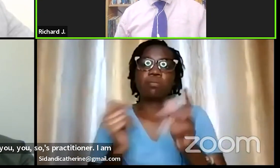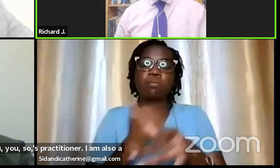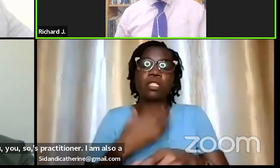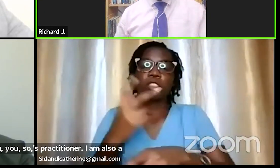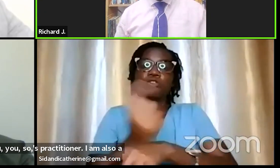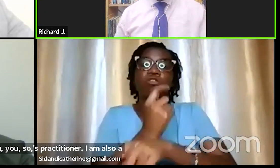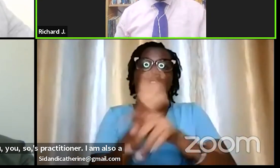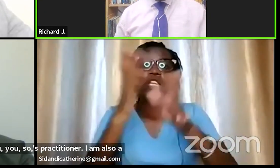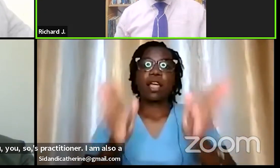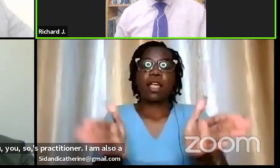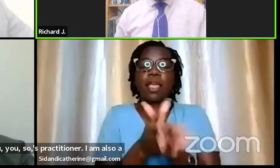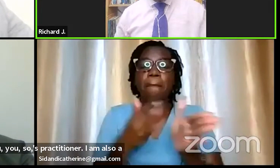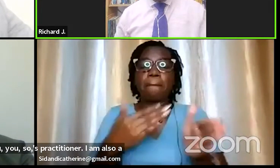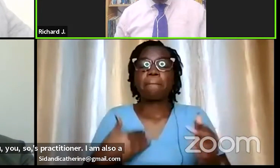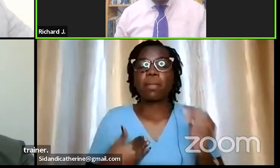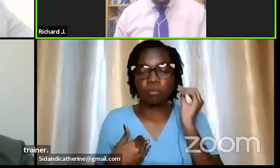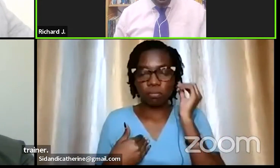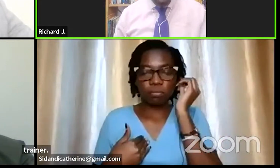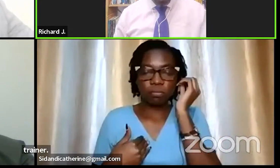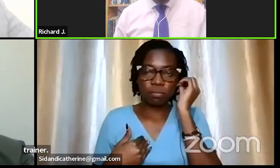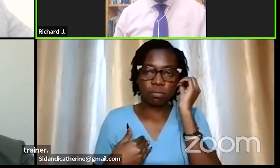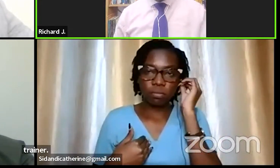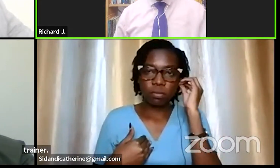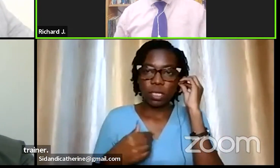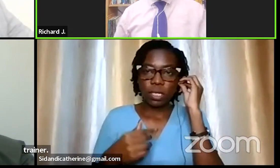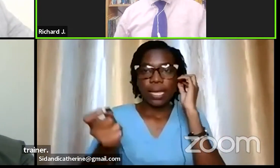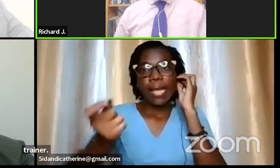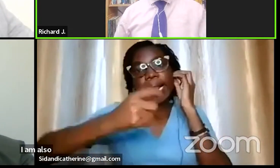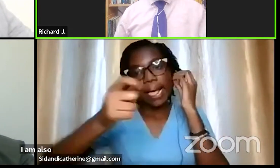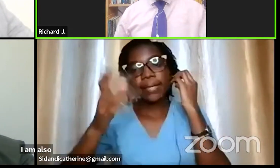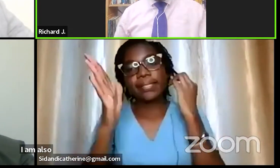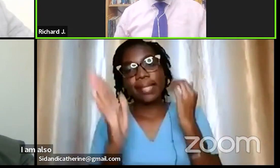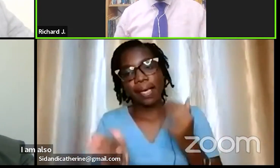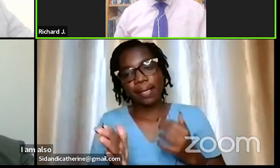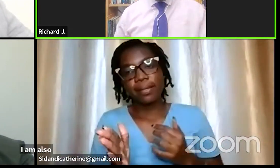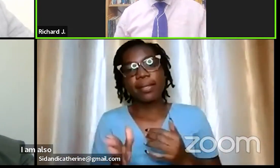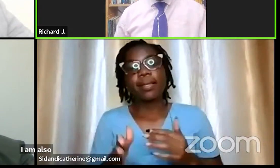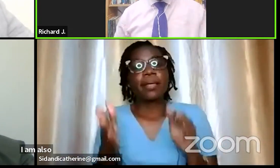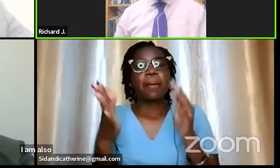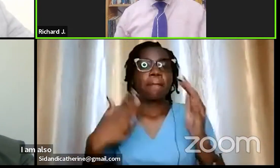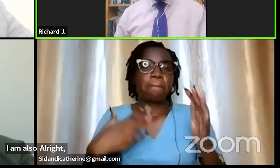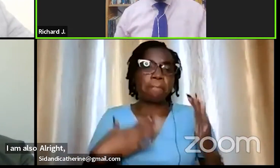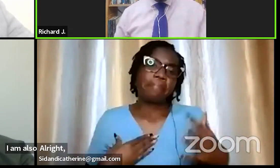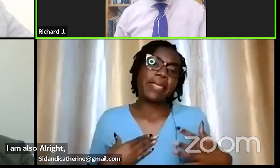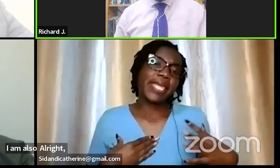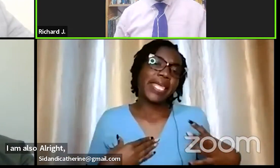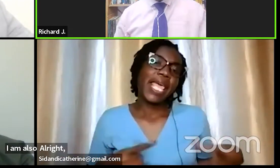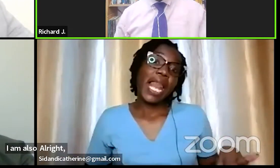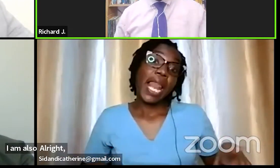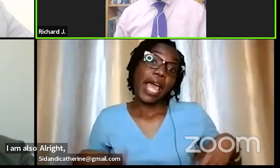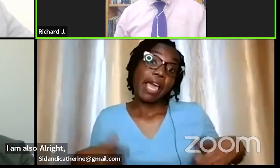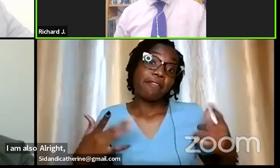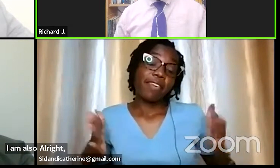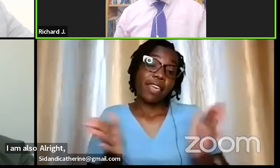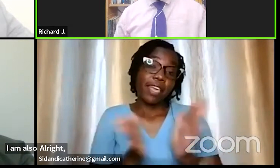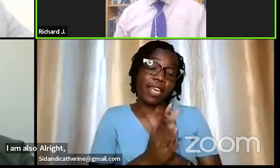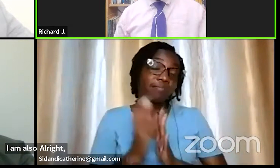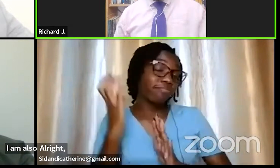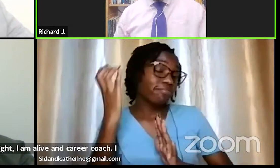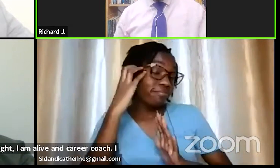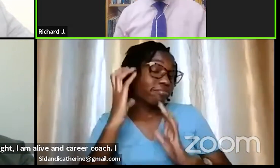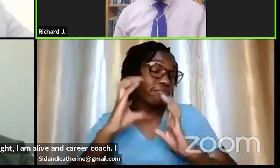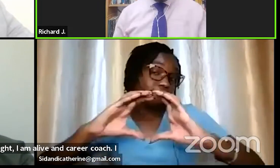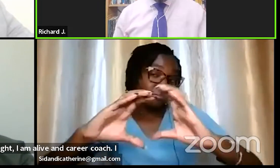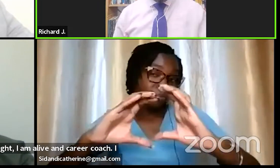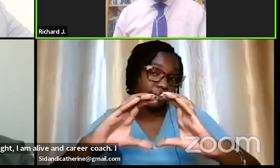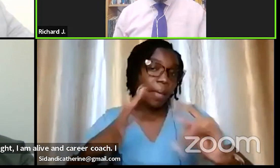am also a writer. I am a life and career coach. I am